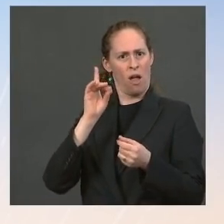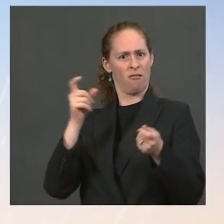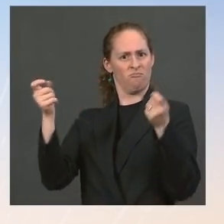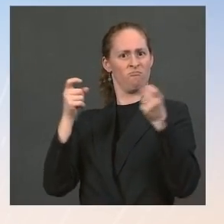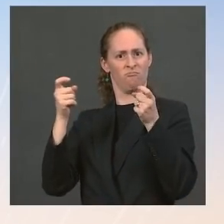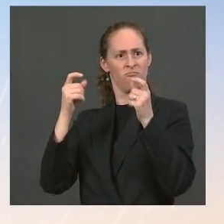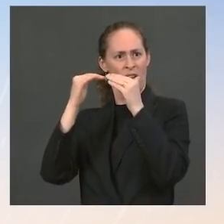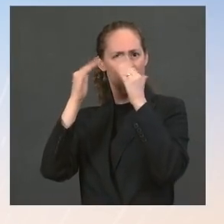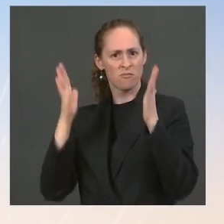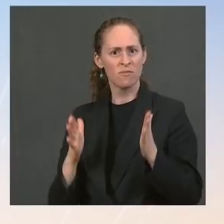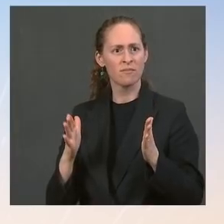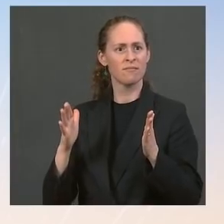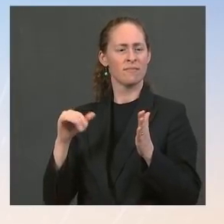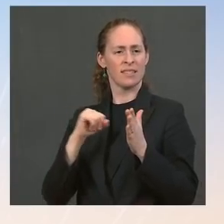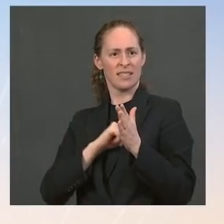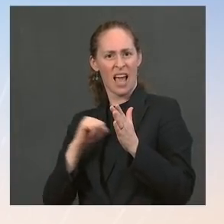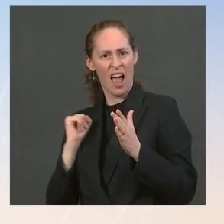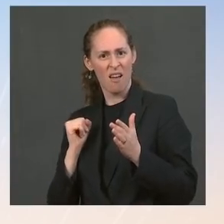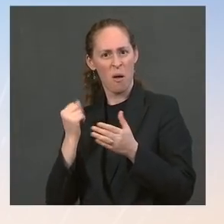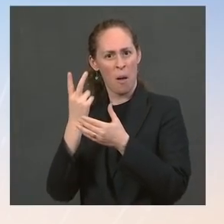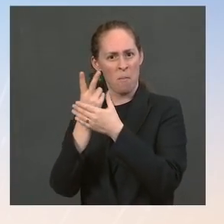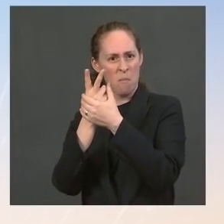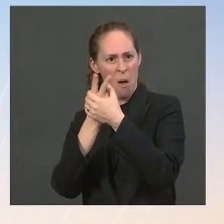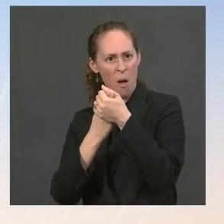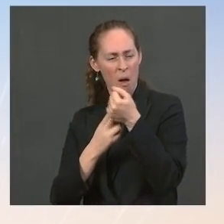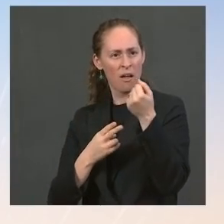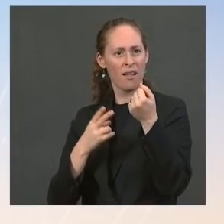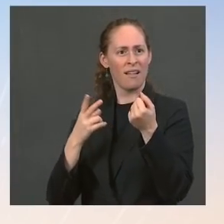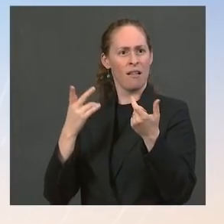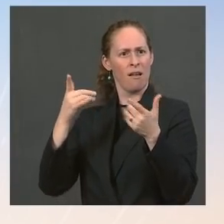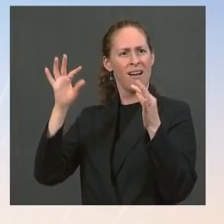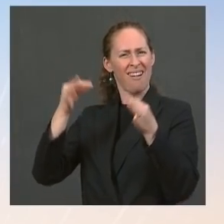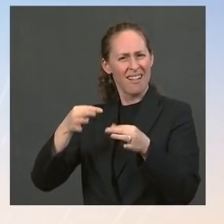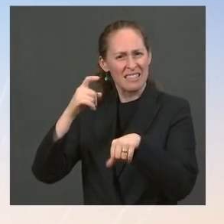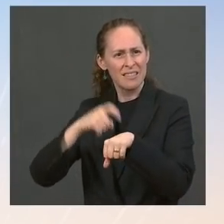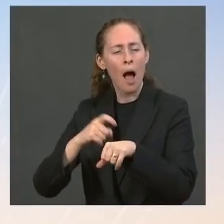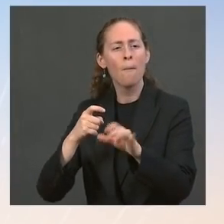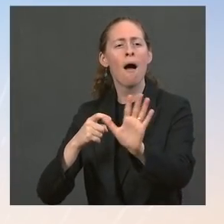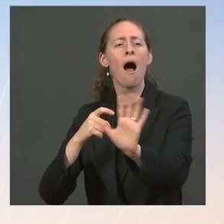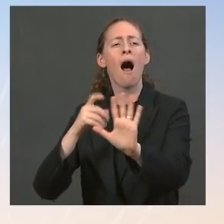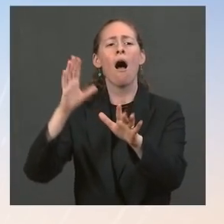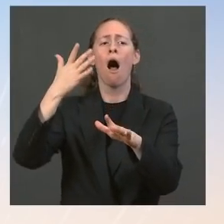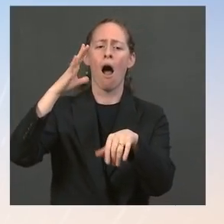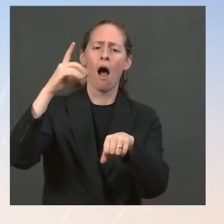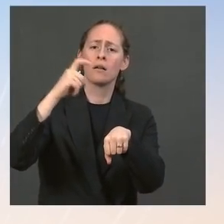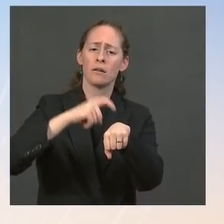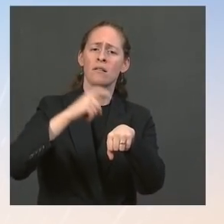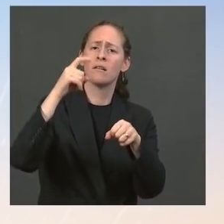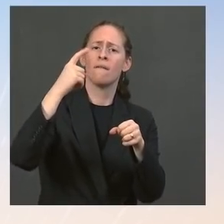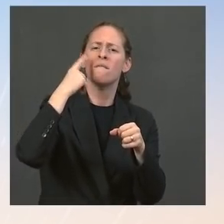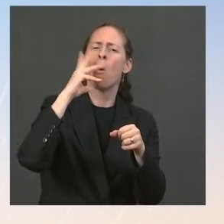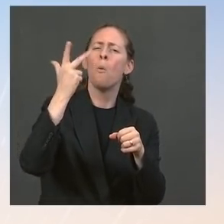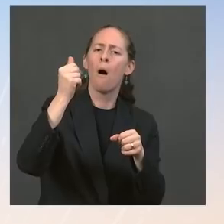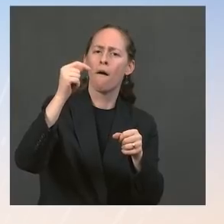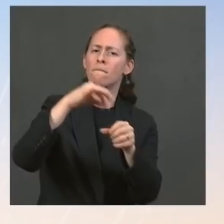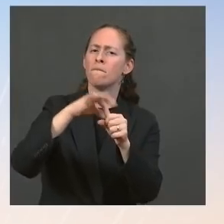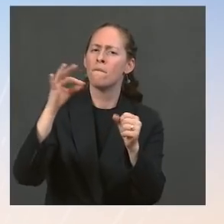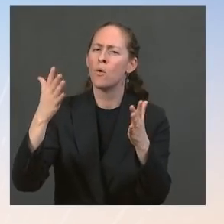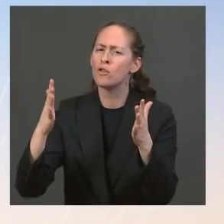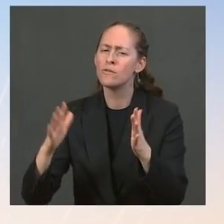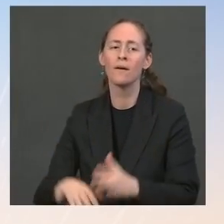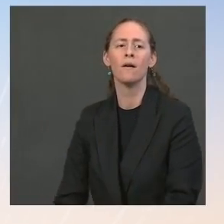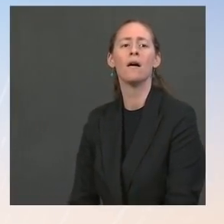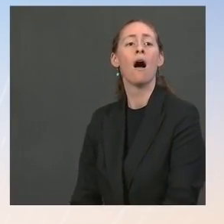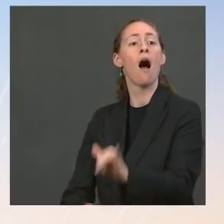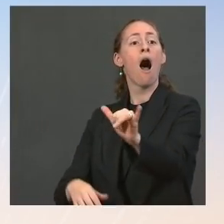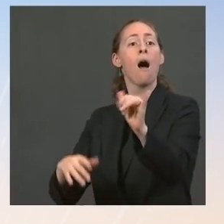they set the deadline. Democrats set the deadline. To be clear, they just set the date of a vote. All right. You called it a deadline, I was just